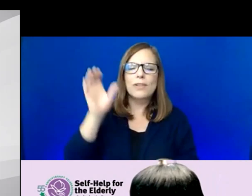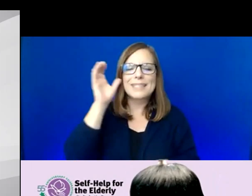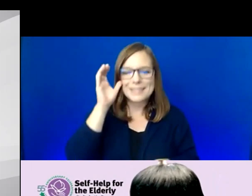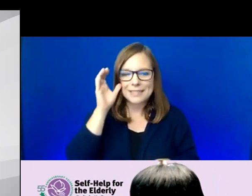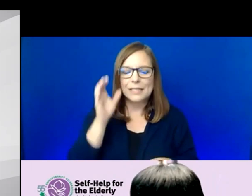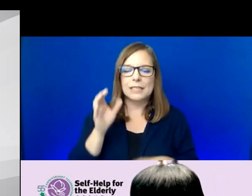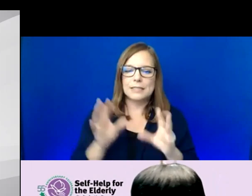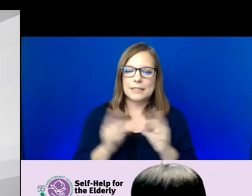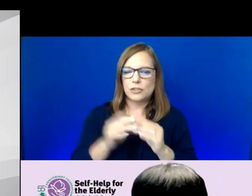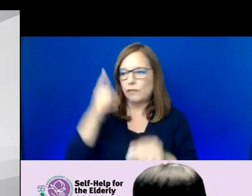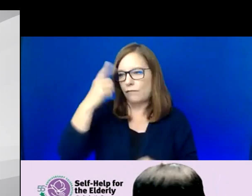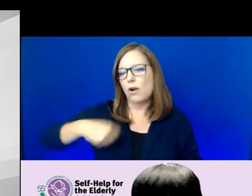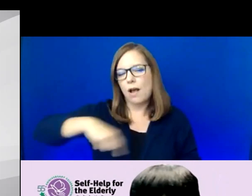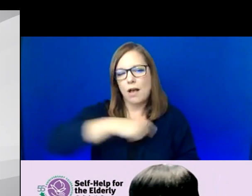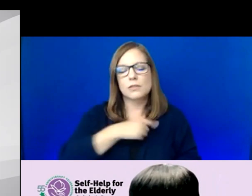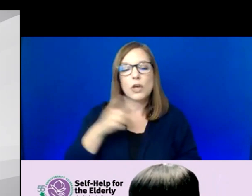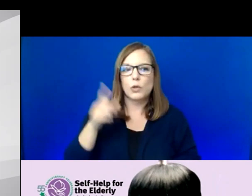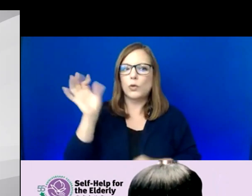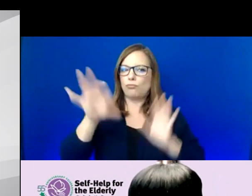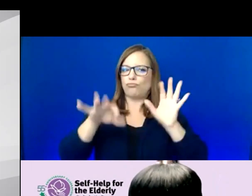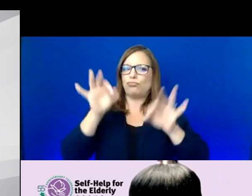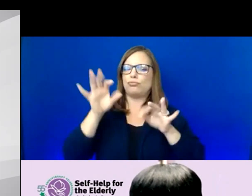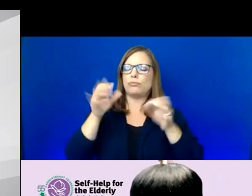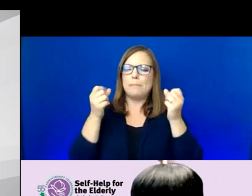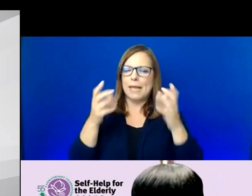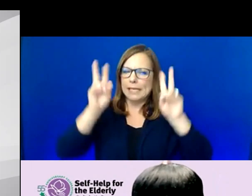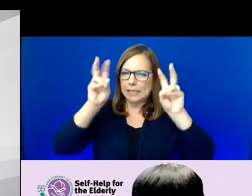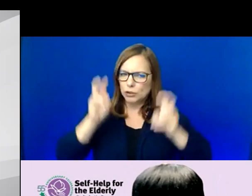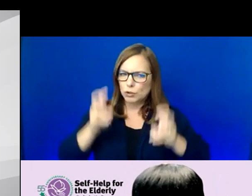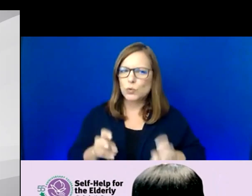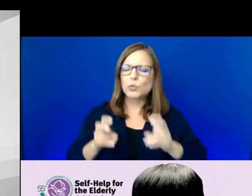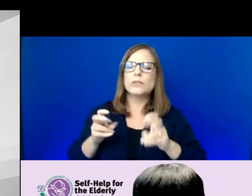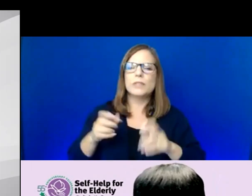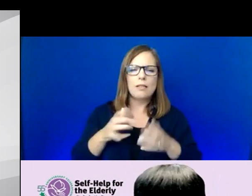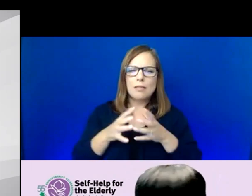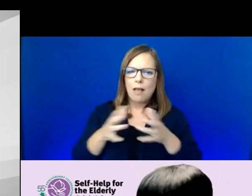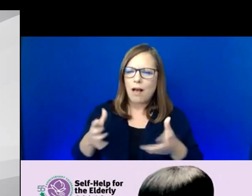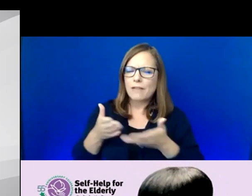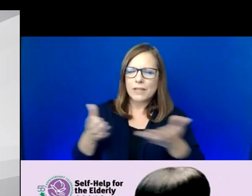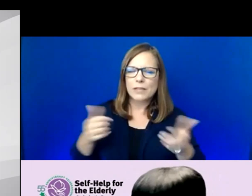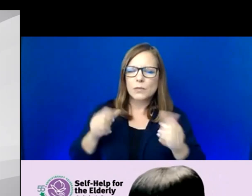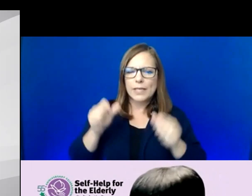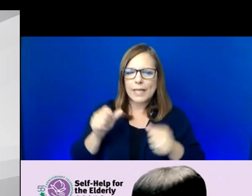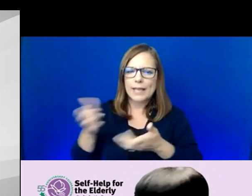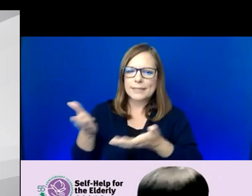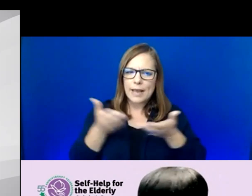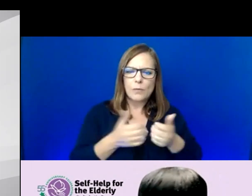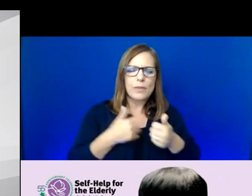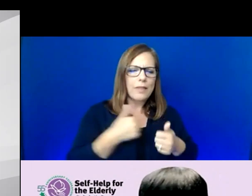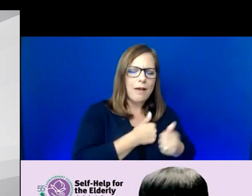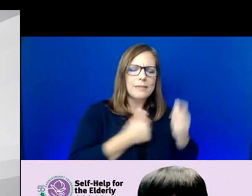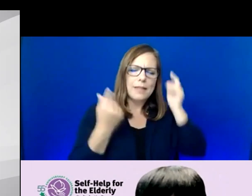issues. There's a lot of material here we can take away and think about,